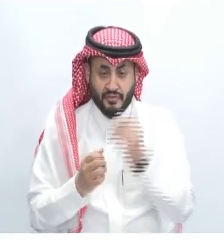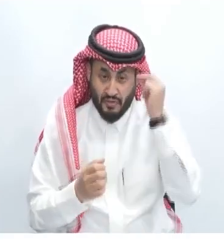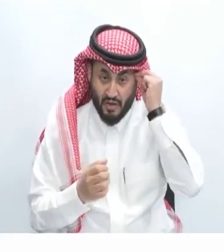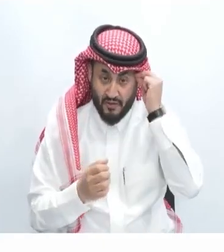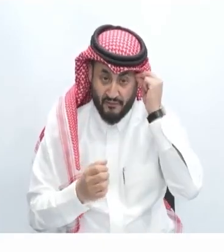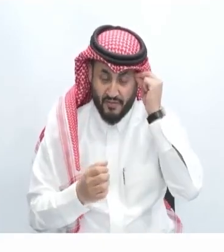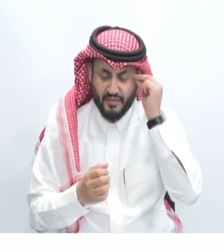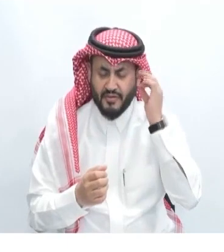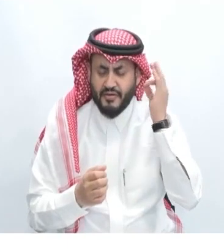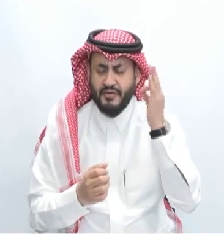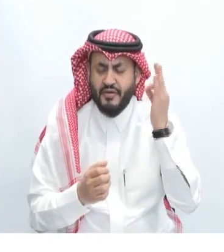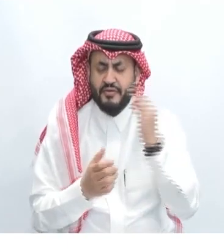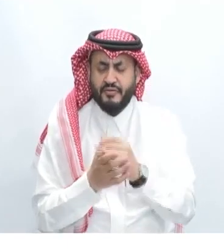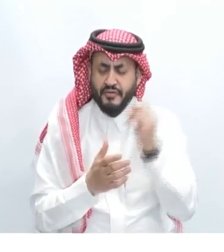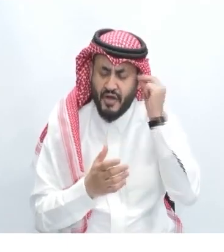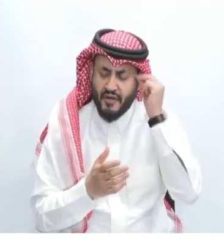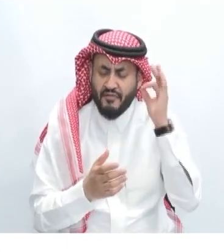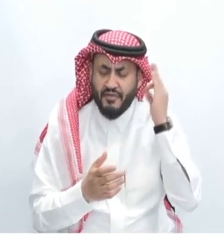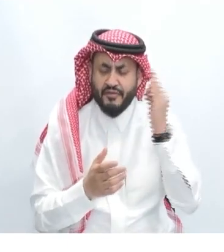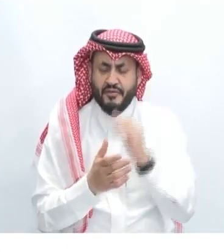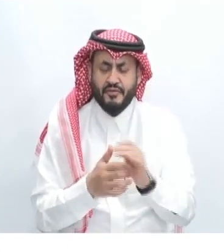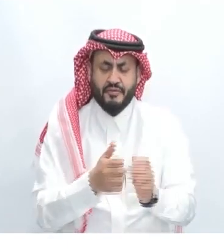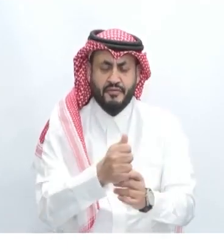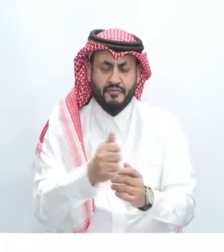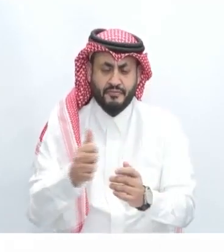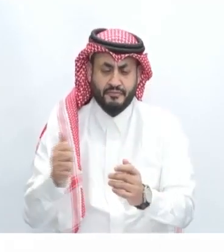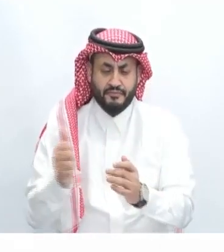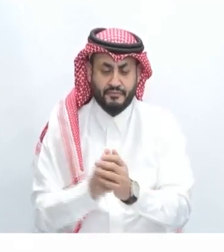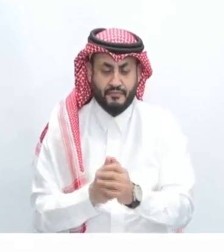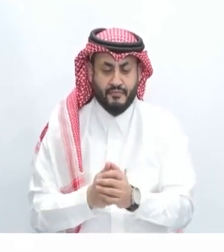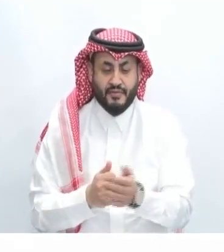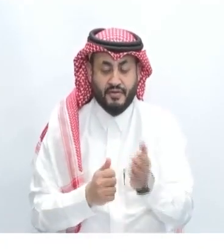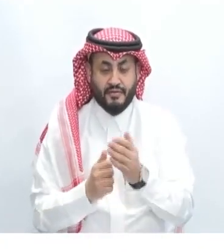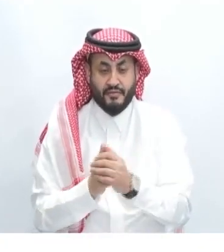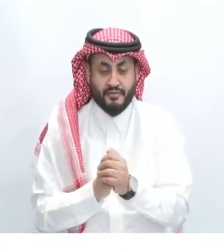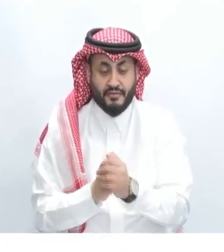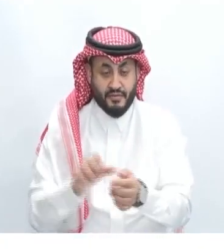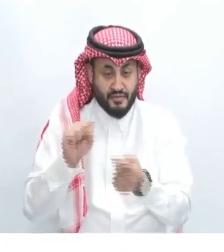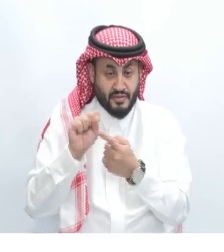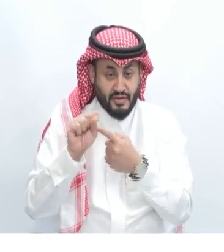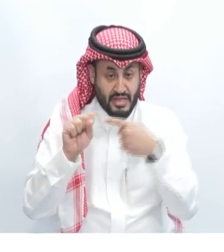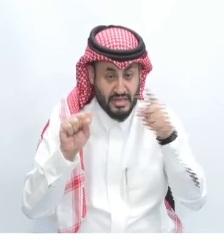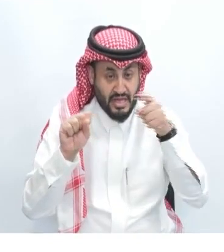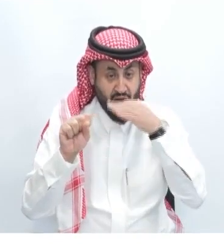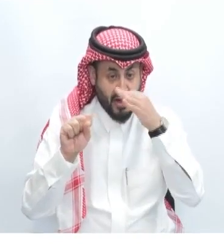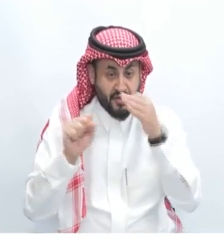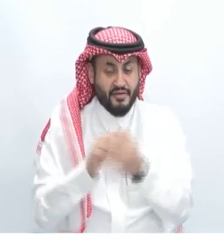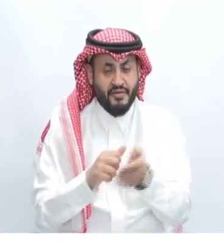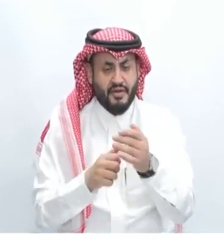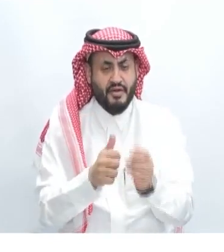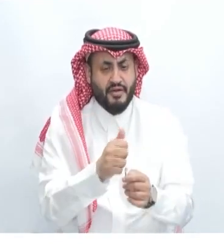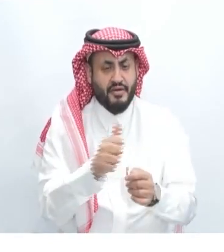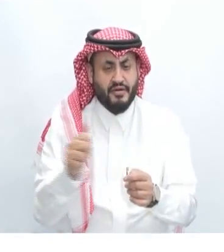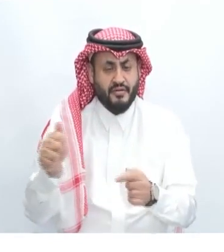sound represented by the letters of the alphabet, pronounce the final S correctly, and spell some